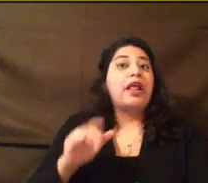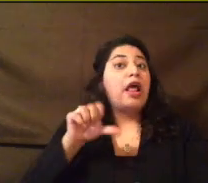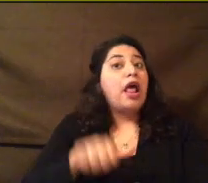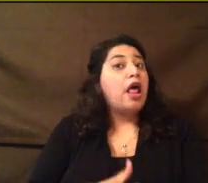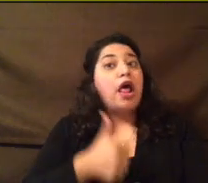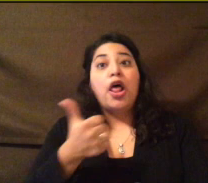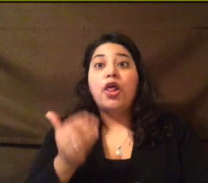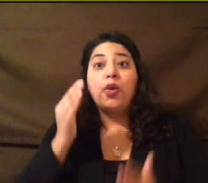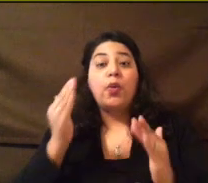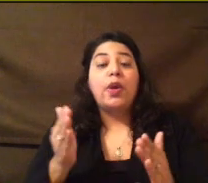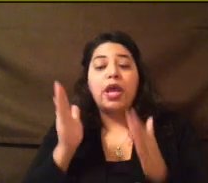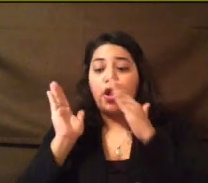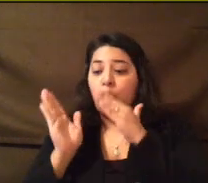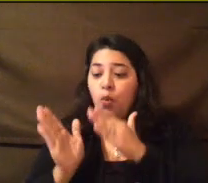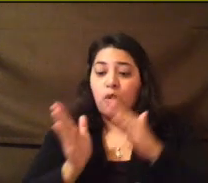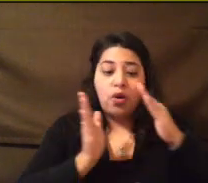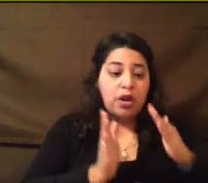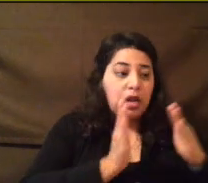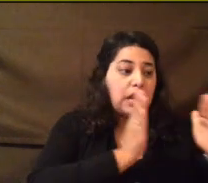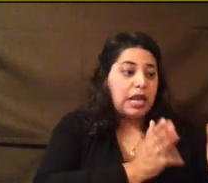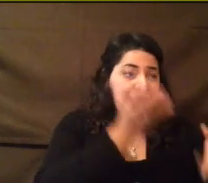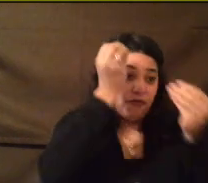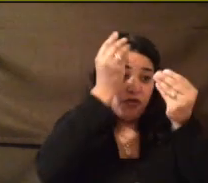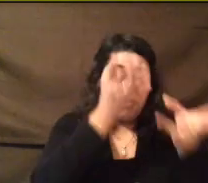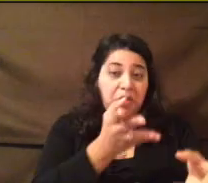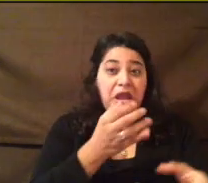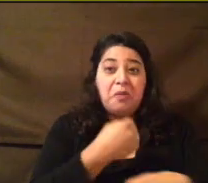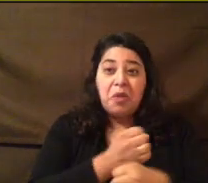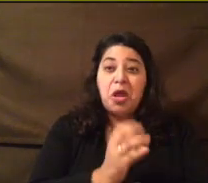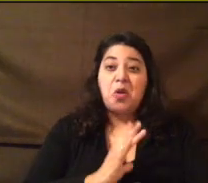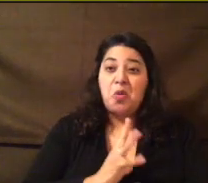and how it's just another way to organize